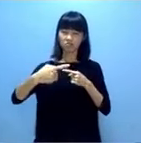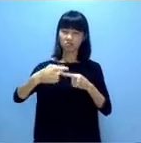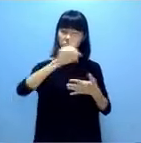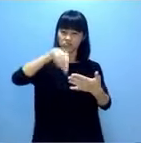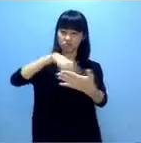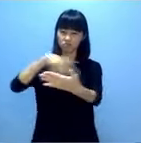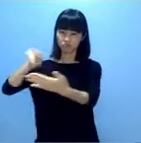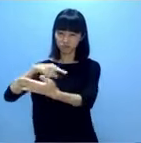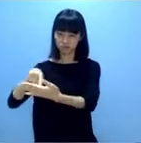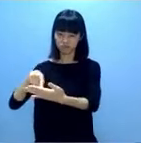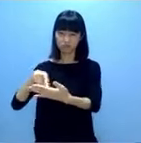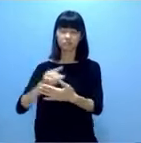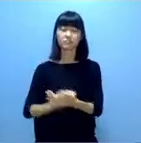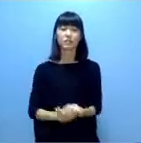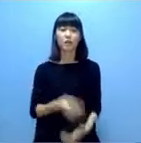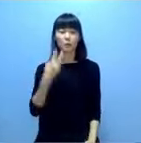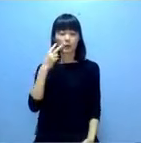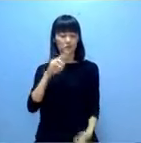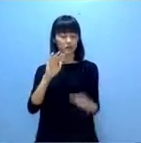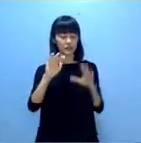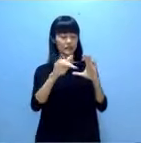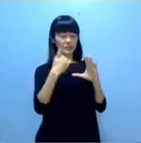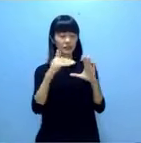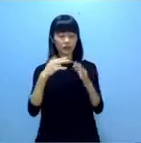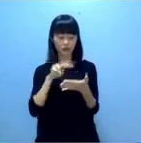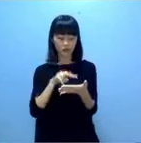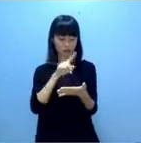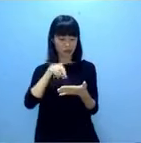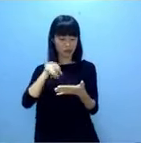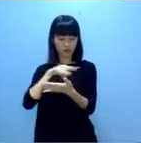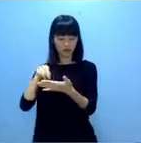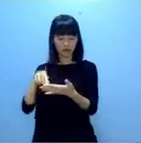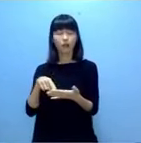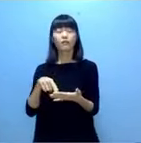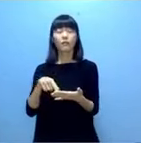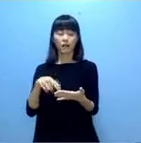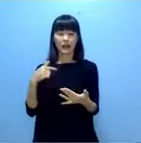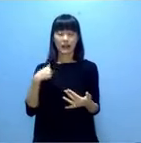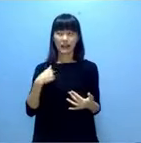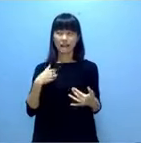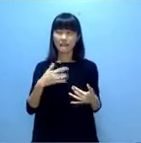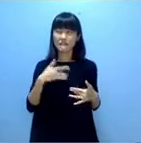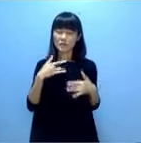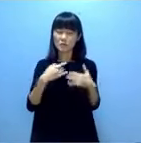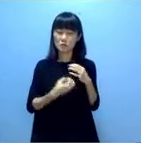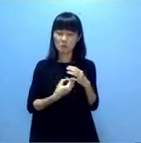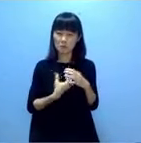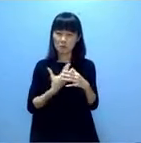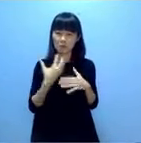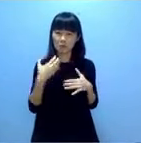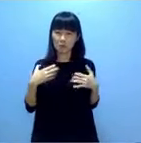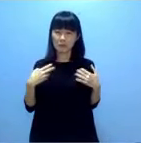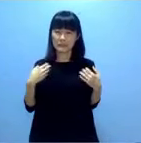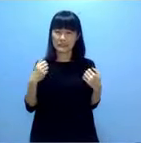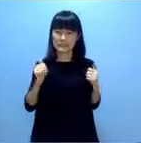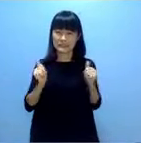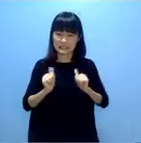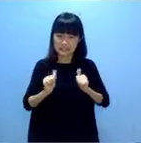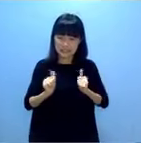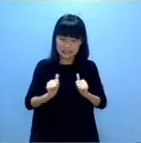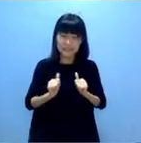saw the emails of all the cancellations, there was this anxiety that was growing, and like, oh, you know, how long is this going to